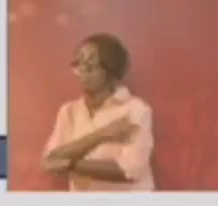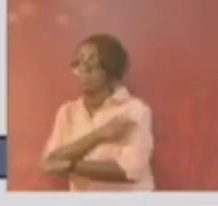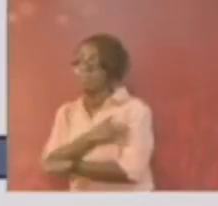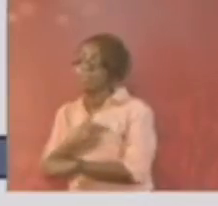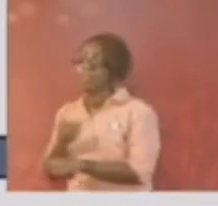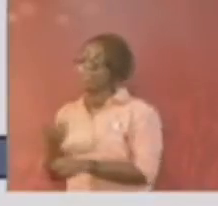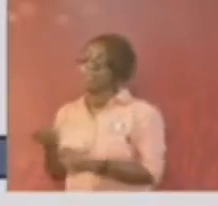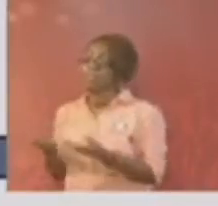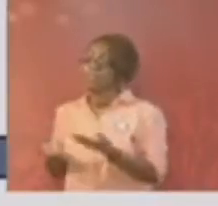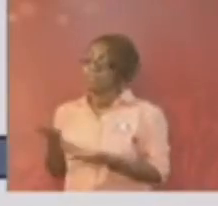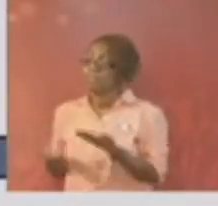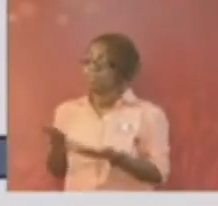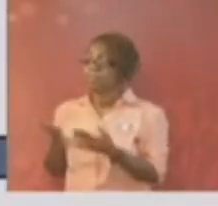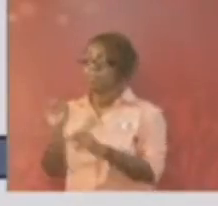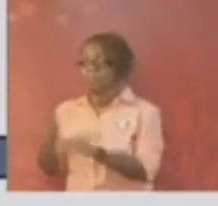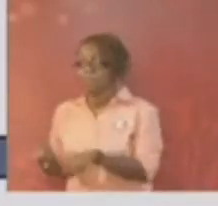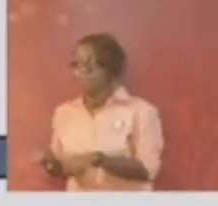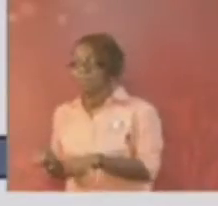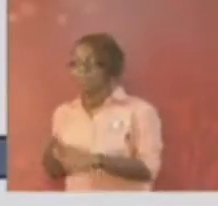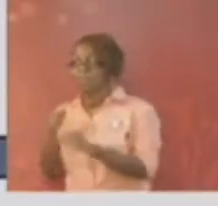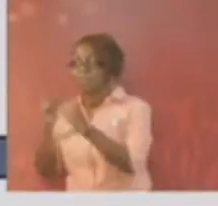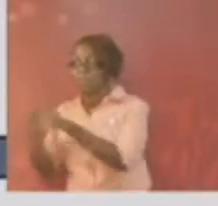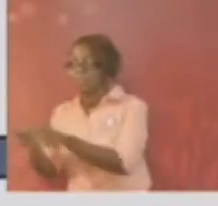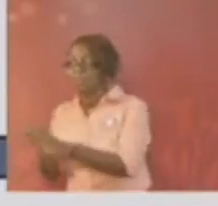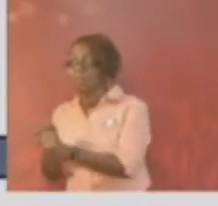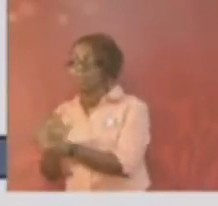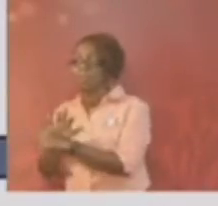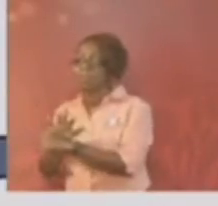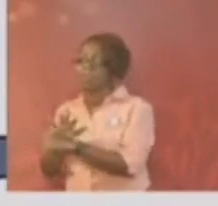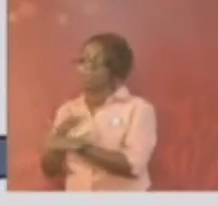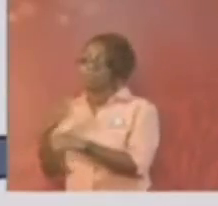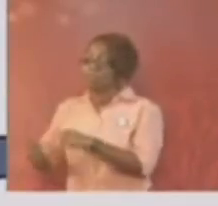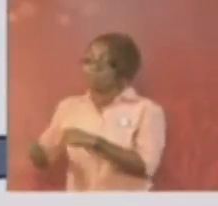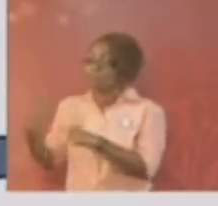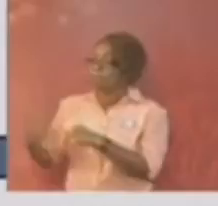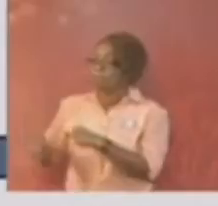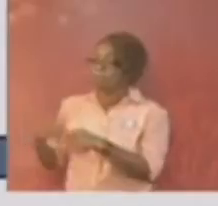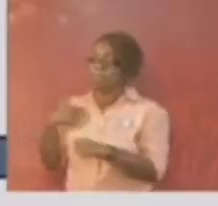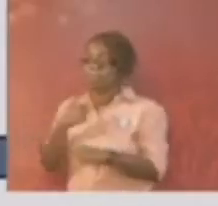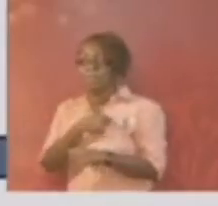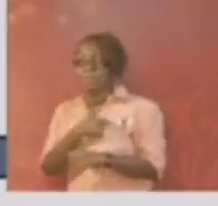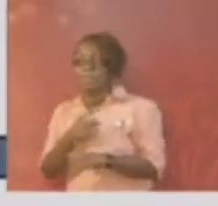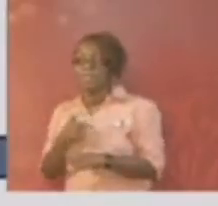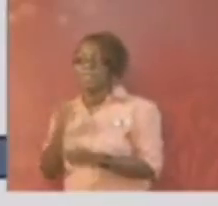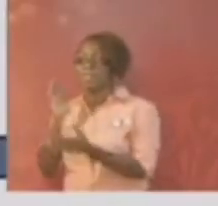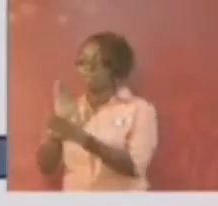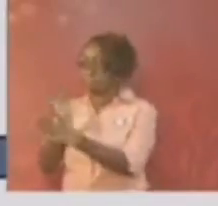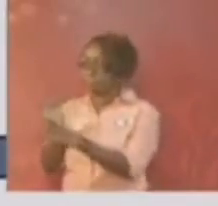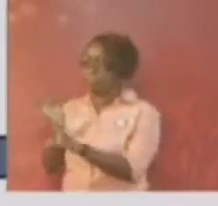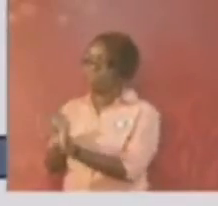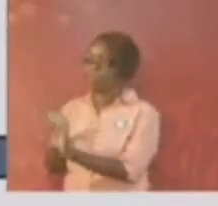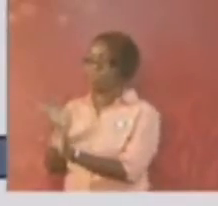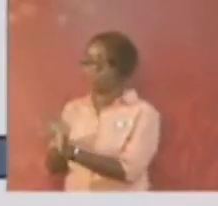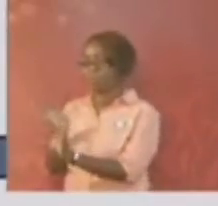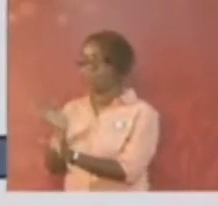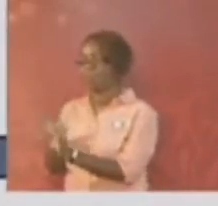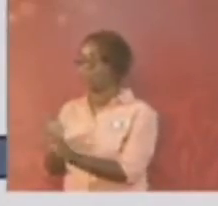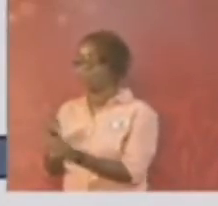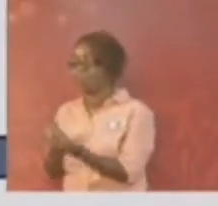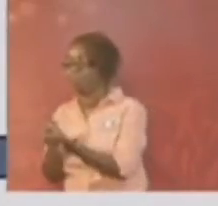engage in both prevention and intervention. We've gone out to all areas of staff who are